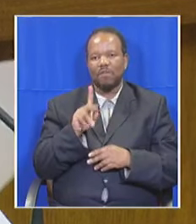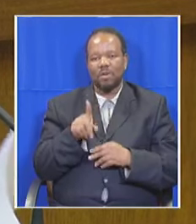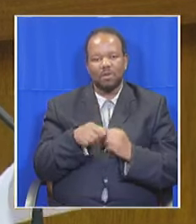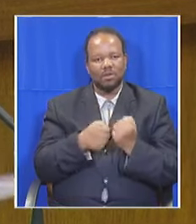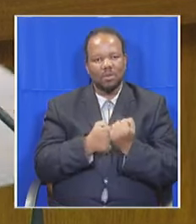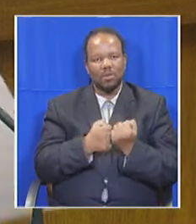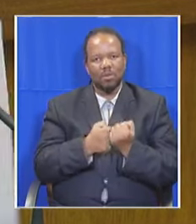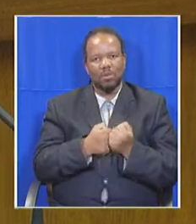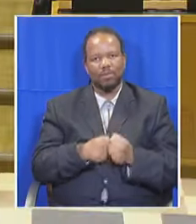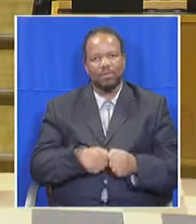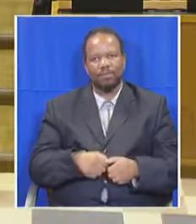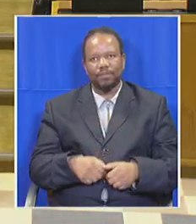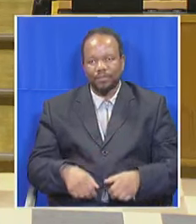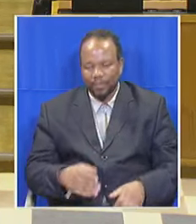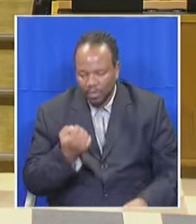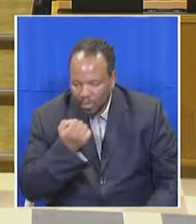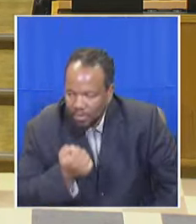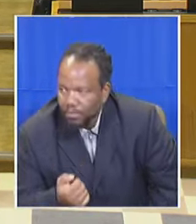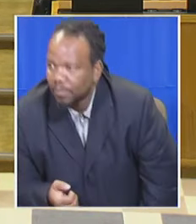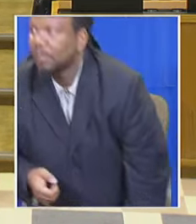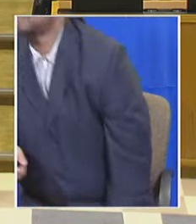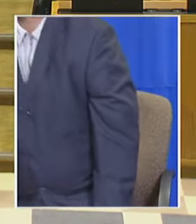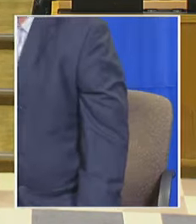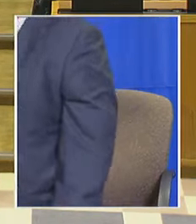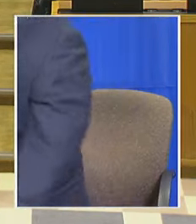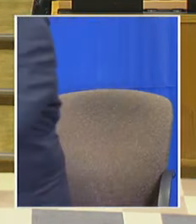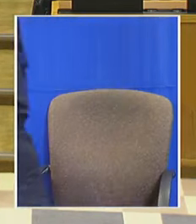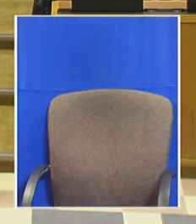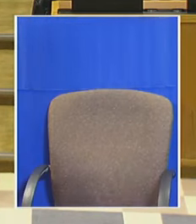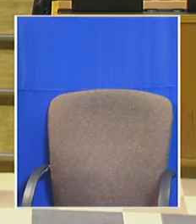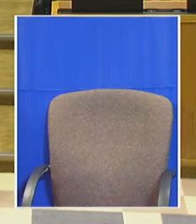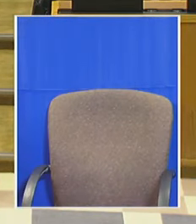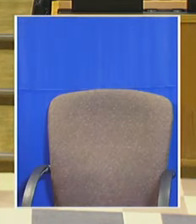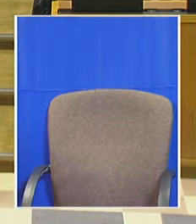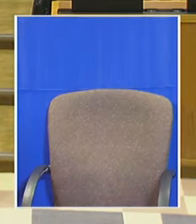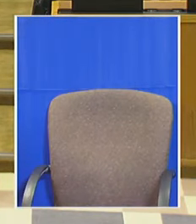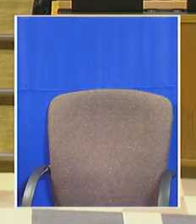I thank you. Honorable Mwabe, NFP.